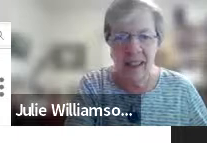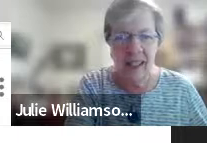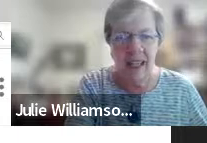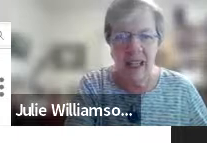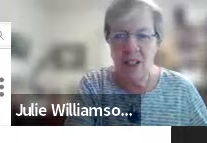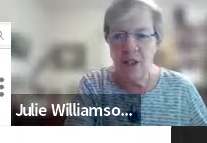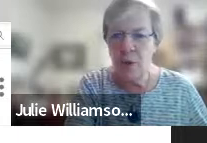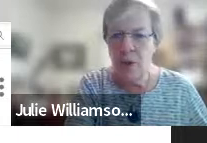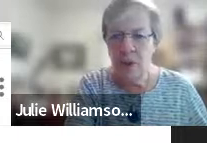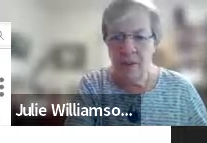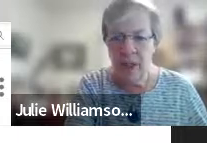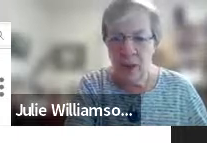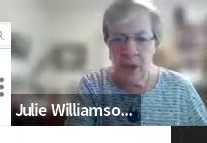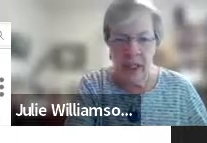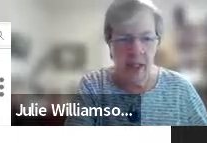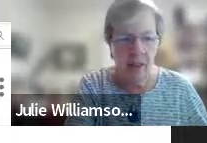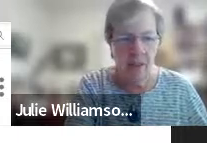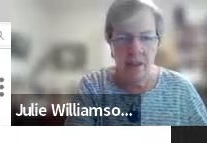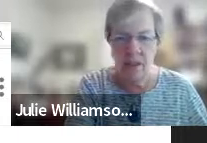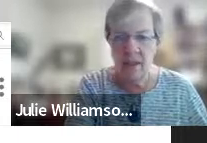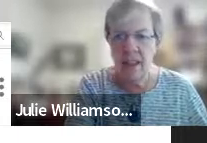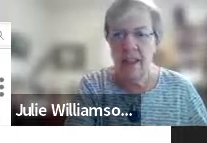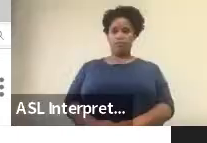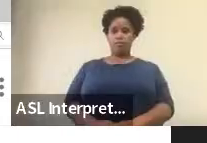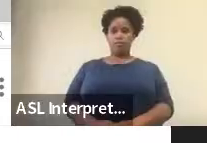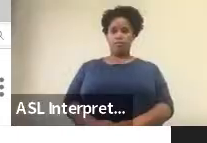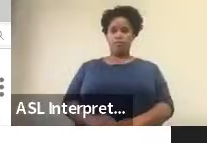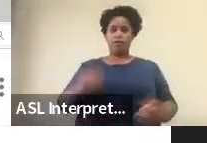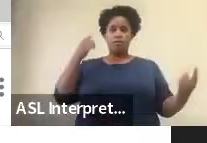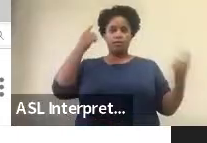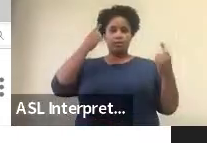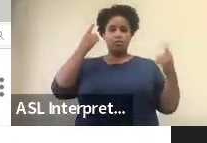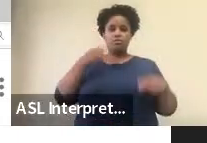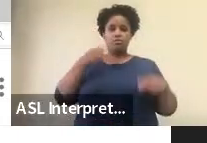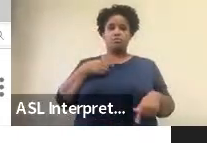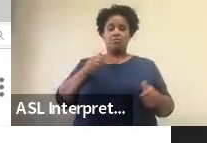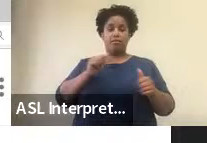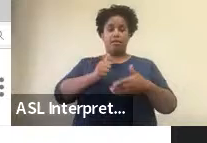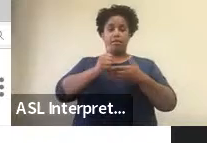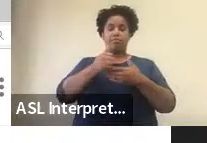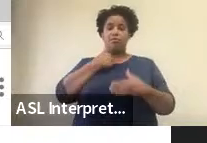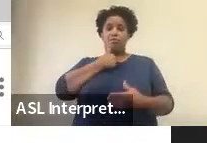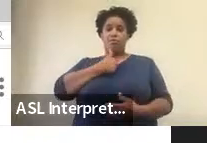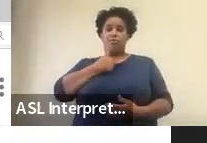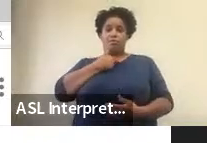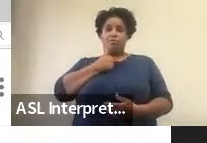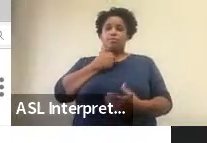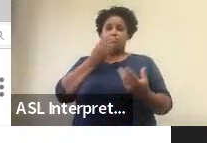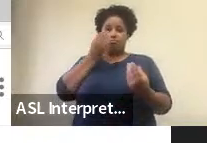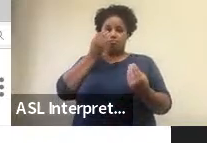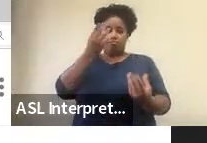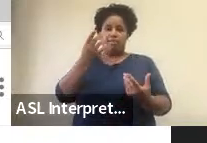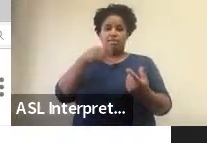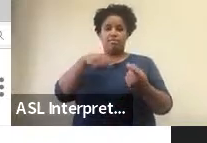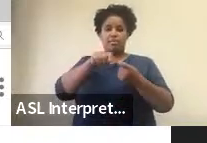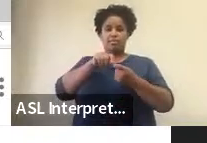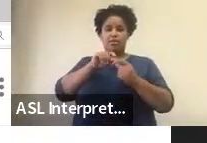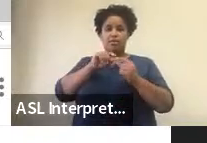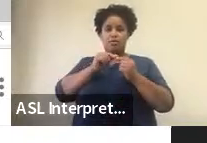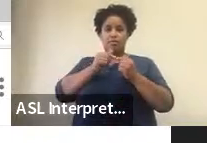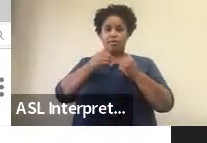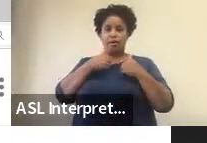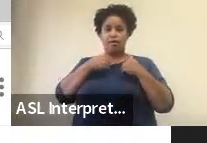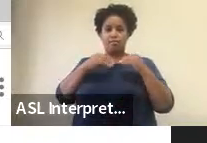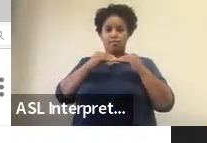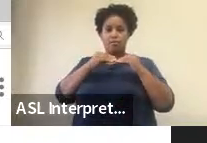And I just wonder if anyone else. And we apologize. This particular group has more of